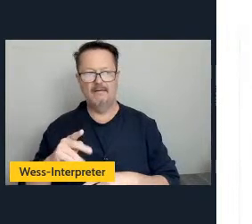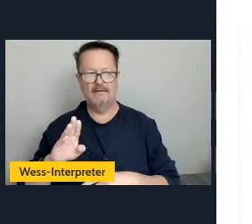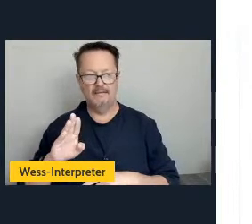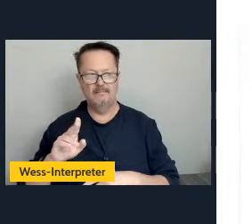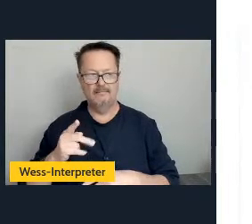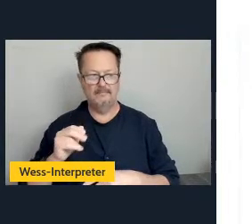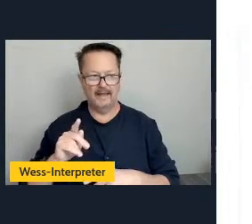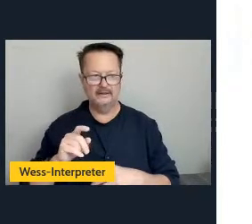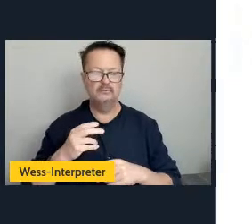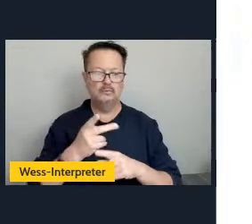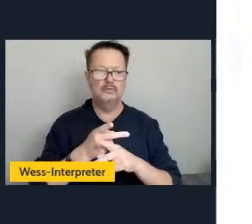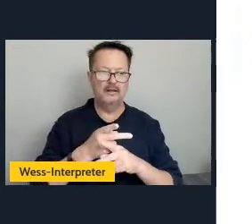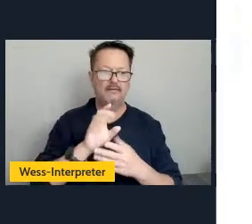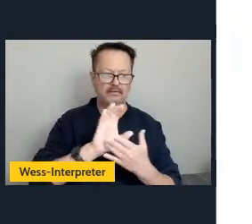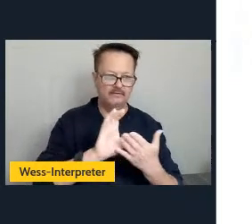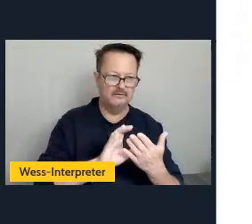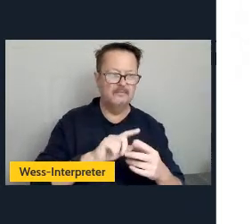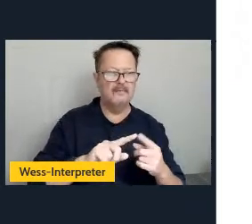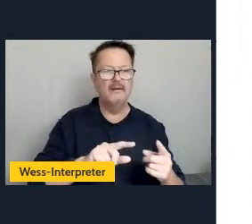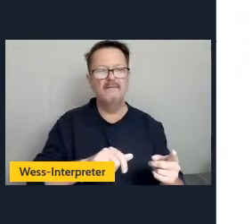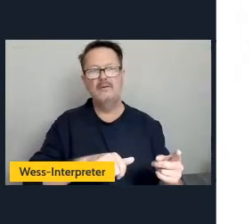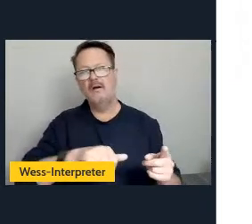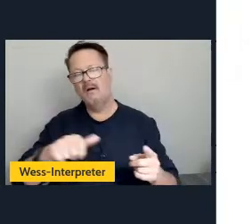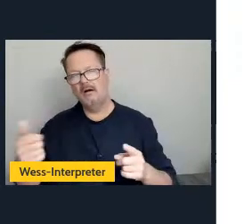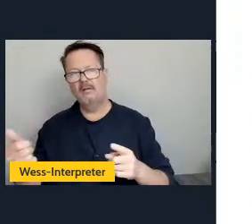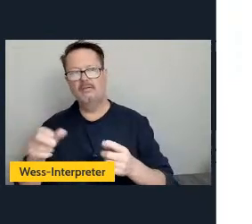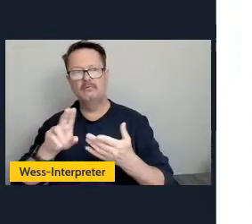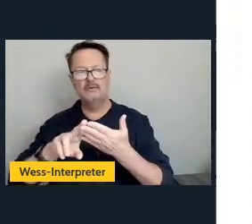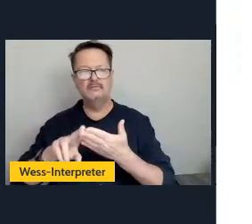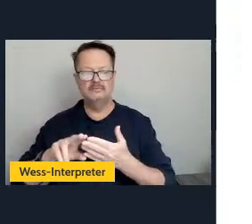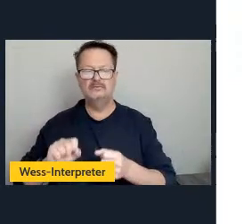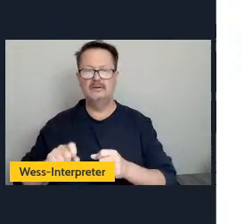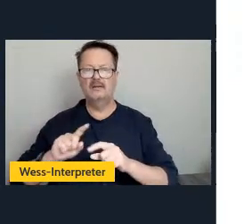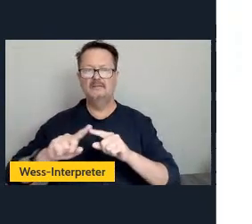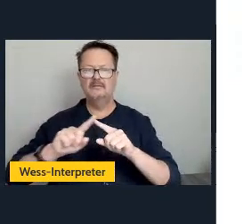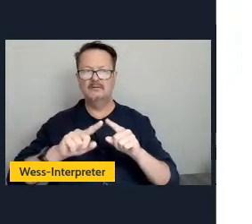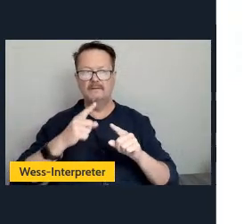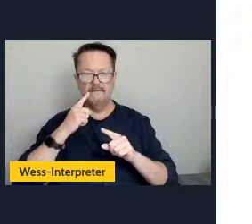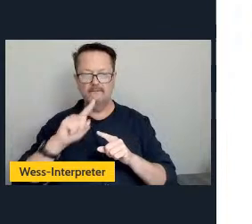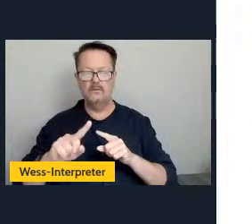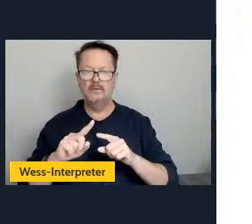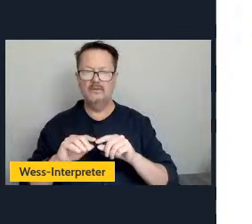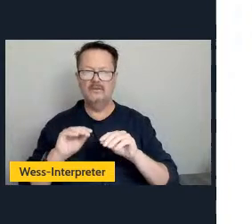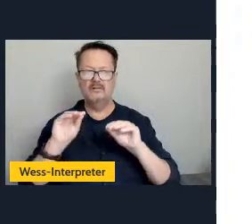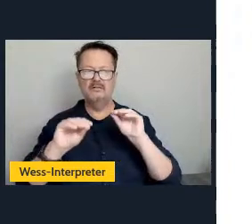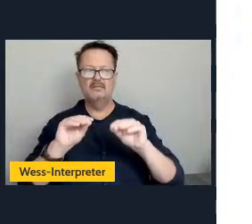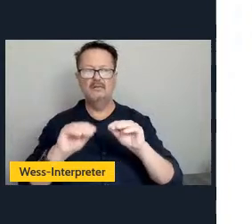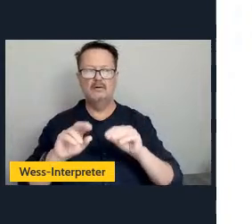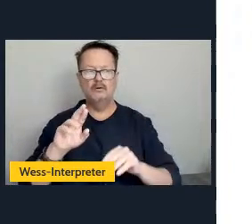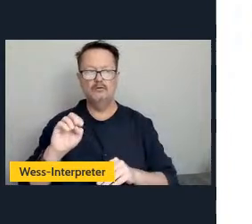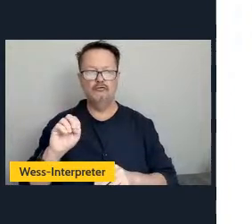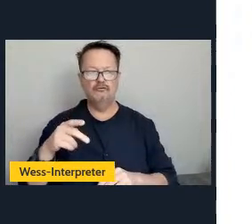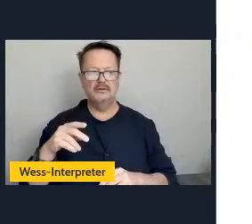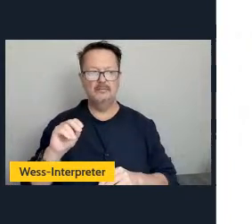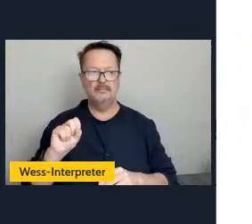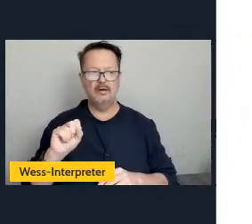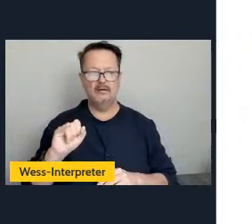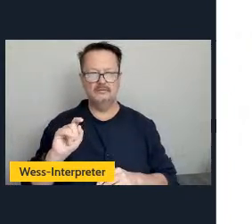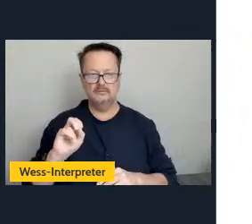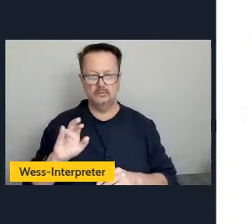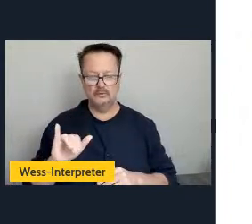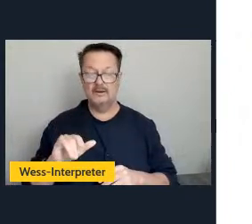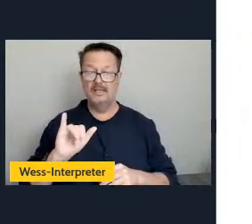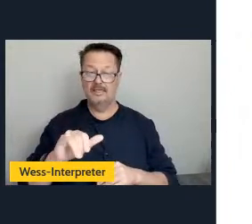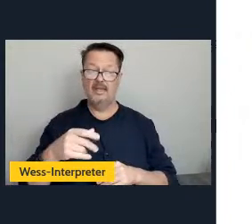But for other registries, you can have a different name for the repository and the package that's actually